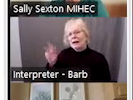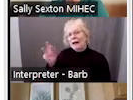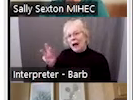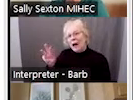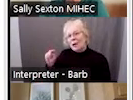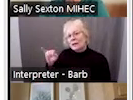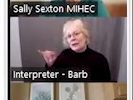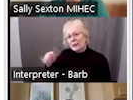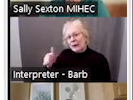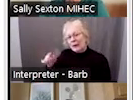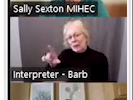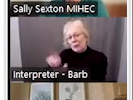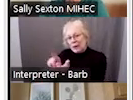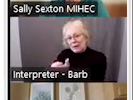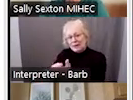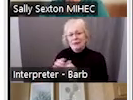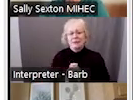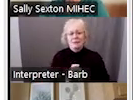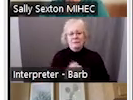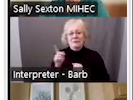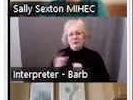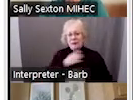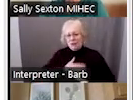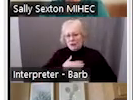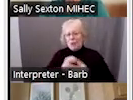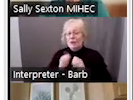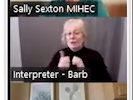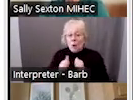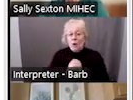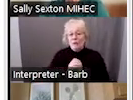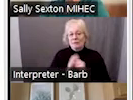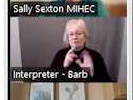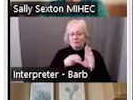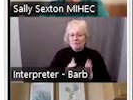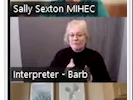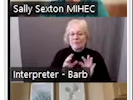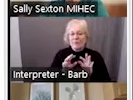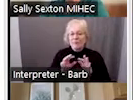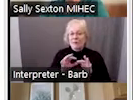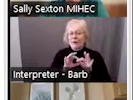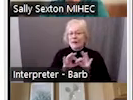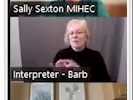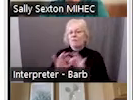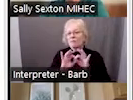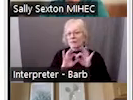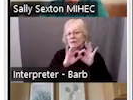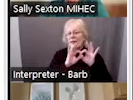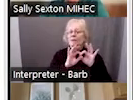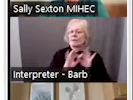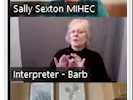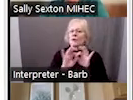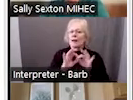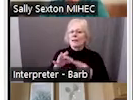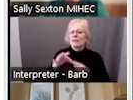in Unified Special Olympics at the University of Minnesota, and is passionate about hanging out with his friends.